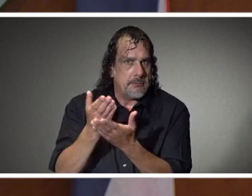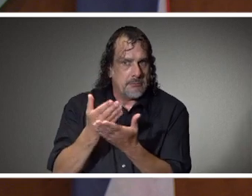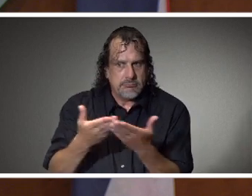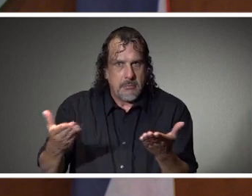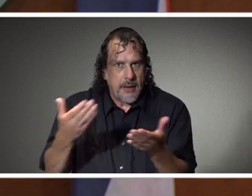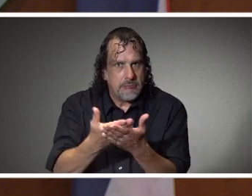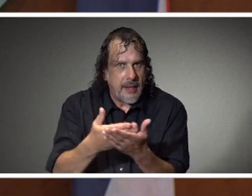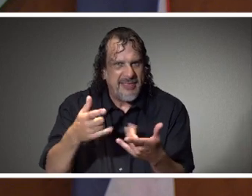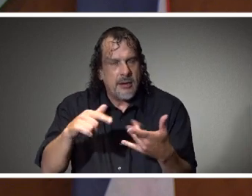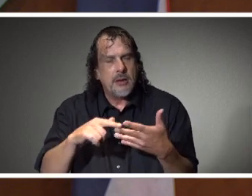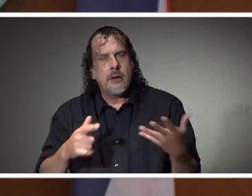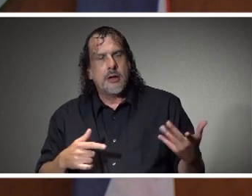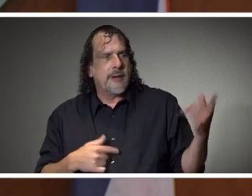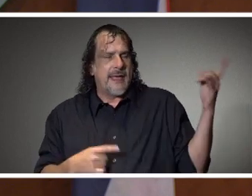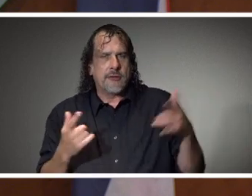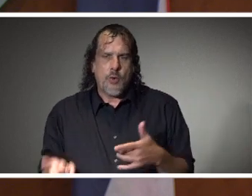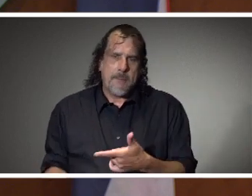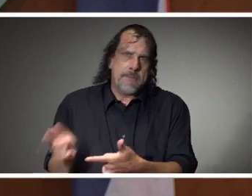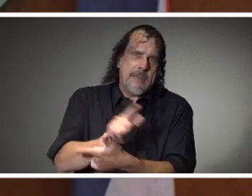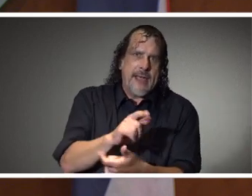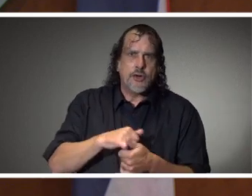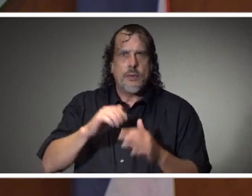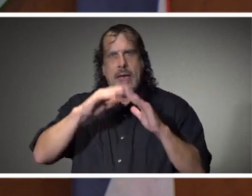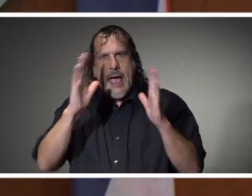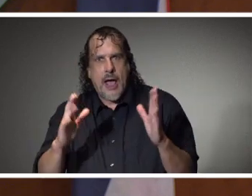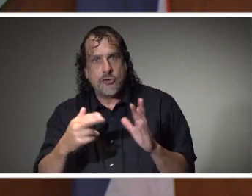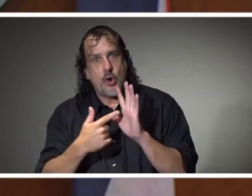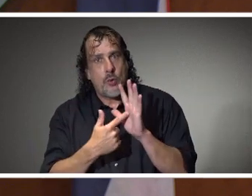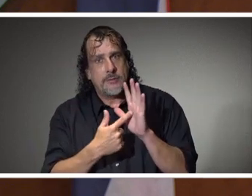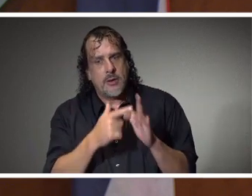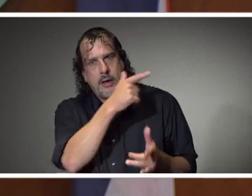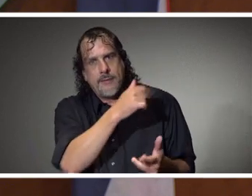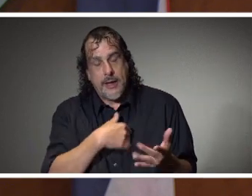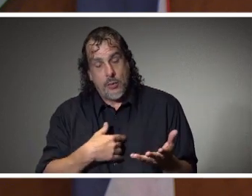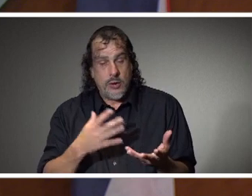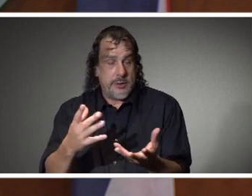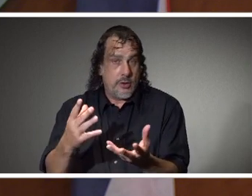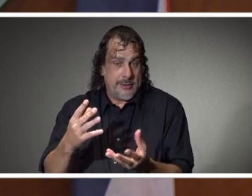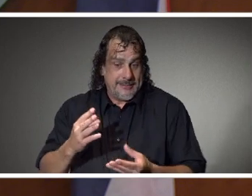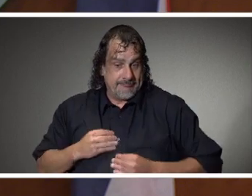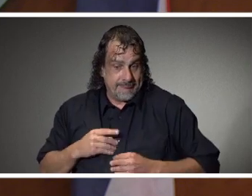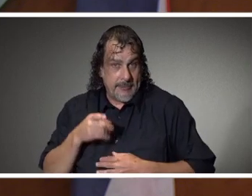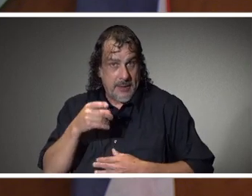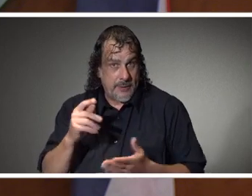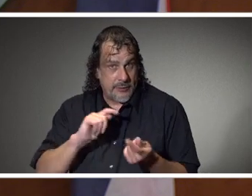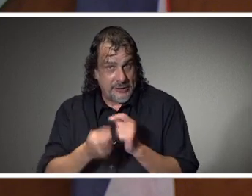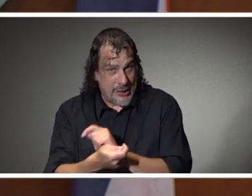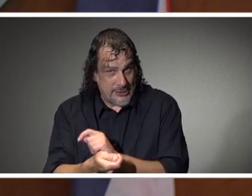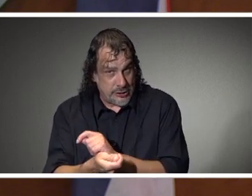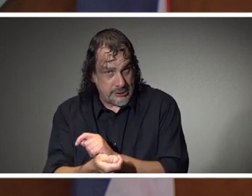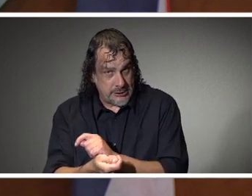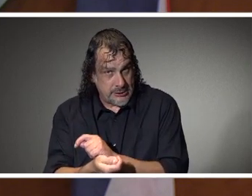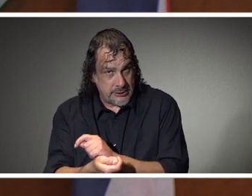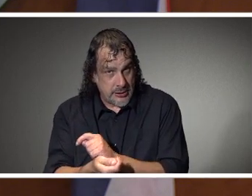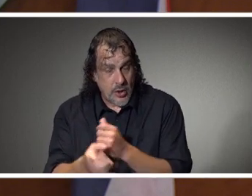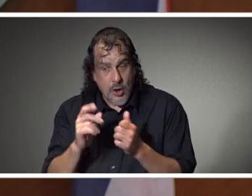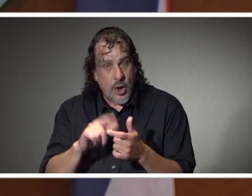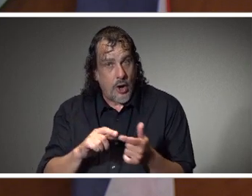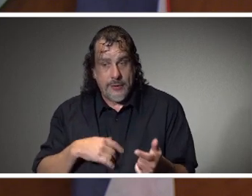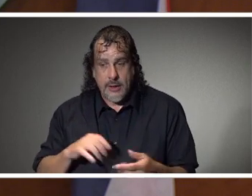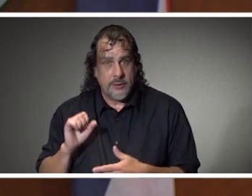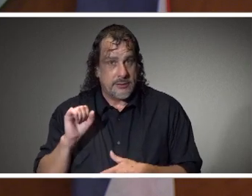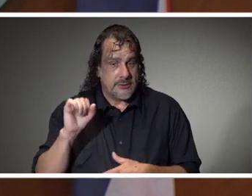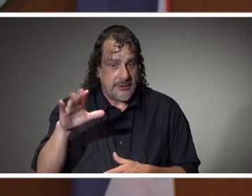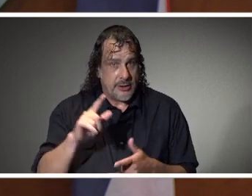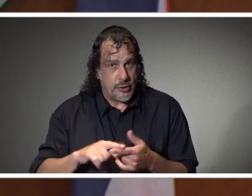back to the House of Representatives. And the House will either concur with the changes that are made in the Senate, or they'll send the bill